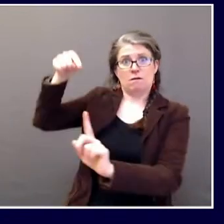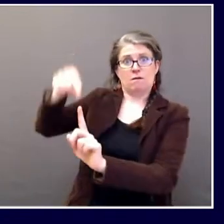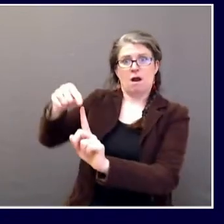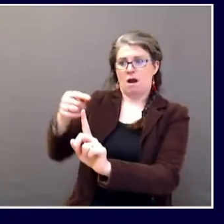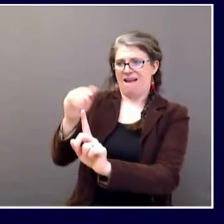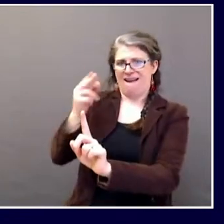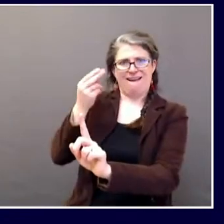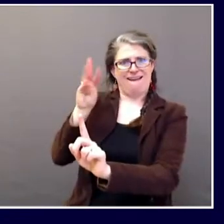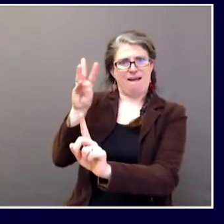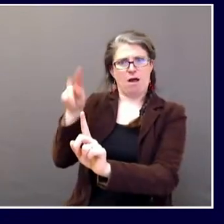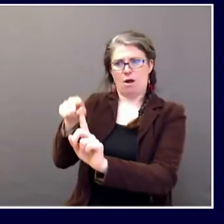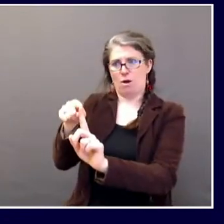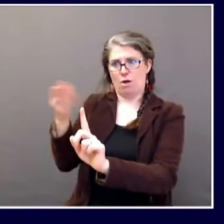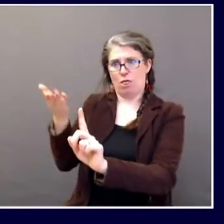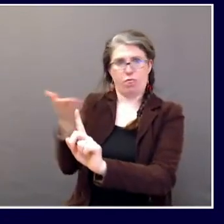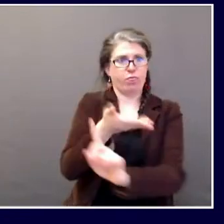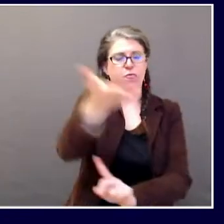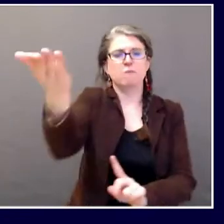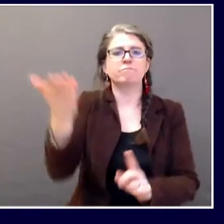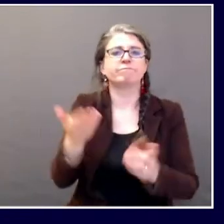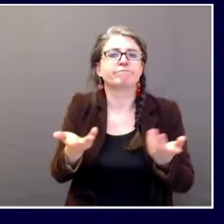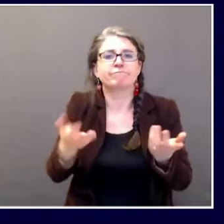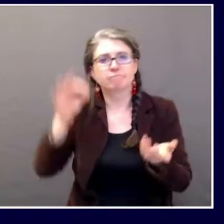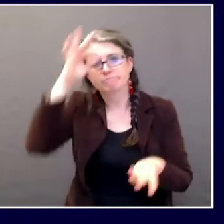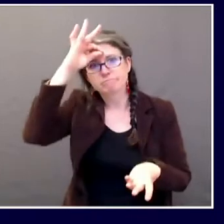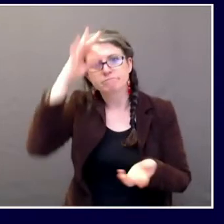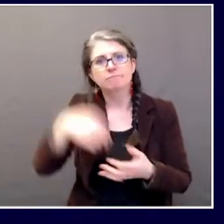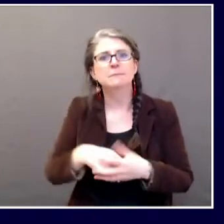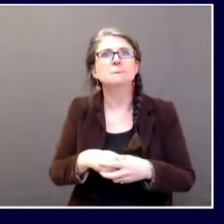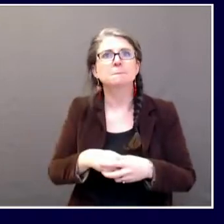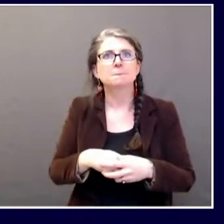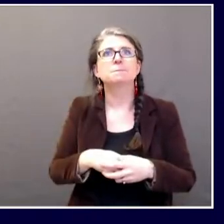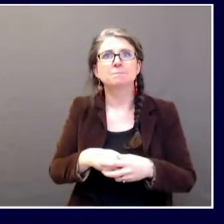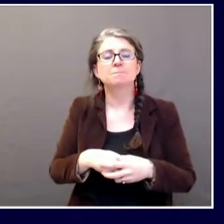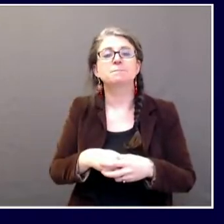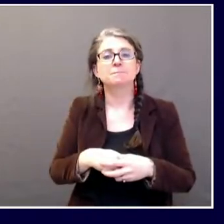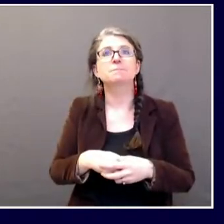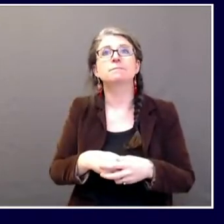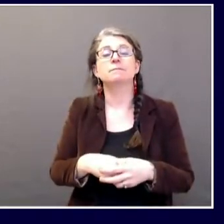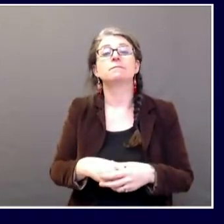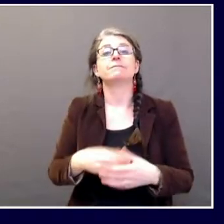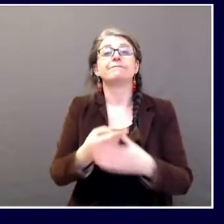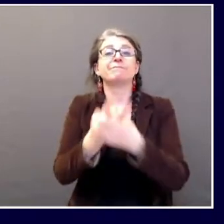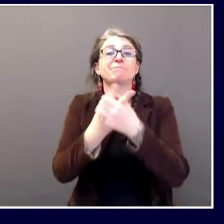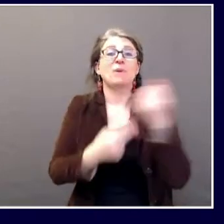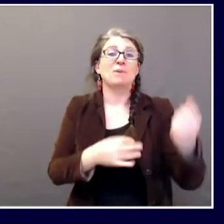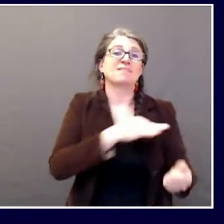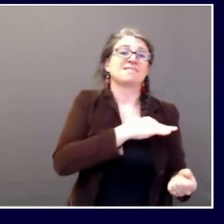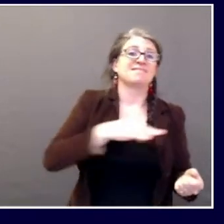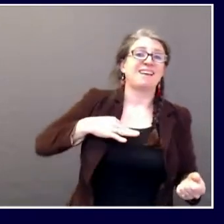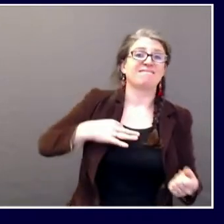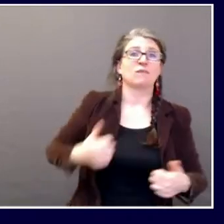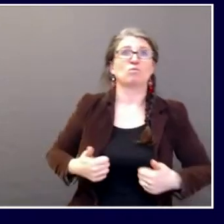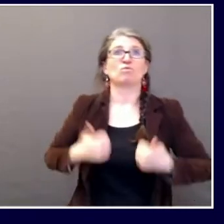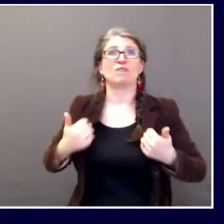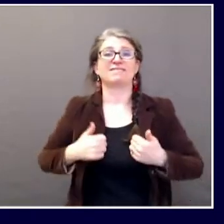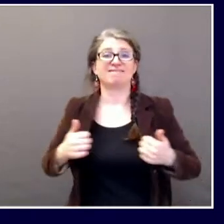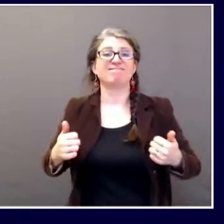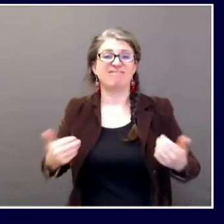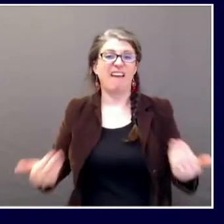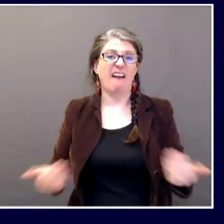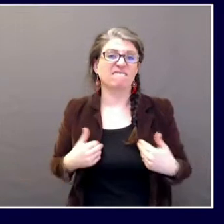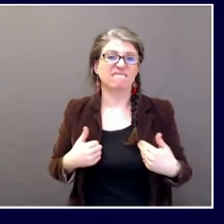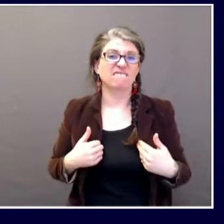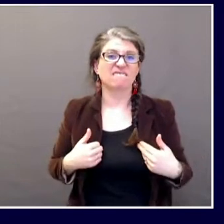and staff who are affected right now, we've been trying to piece together the timeline to get a sense of where it may have